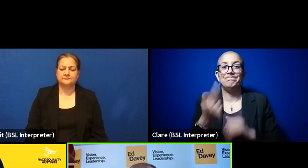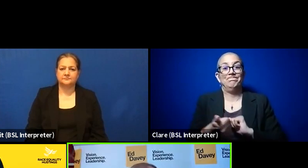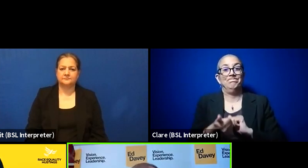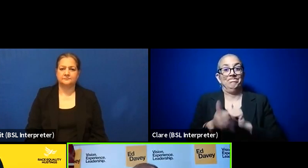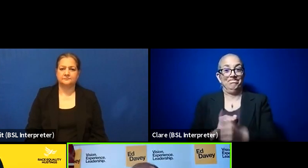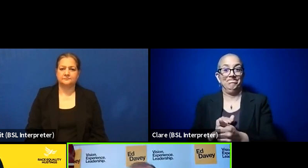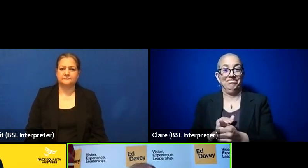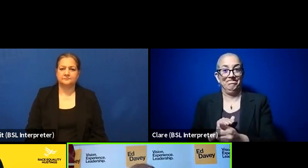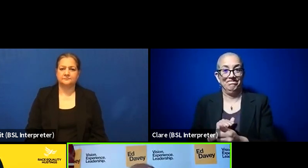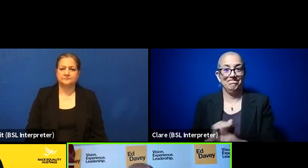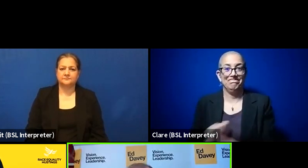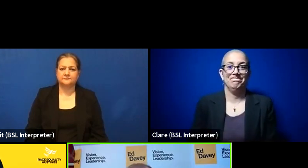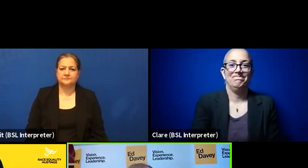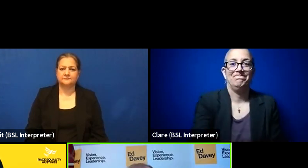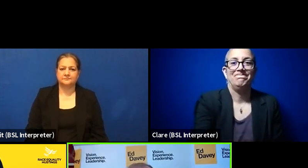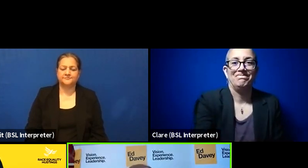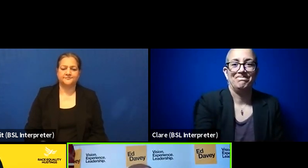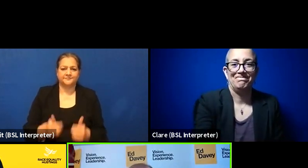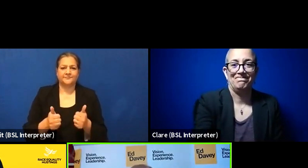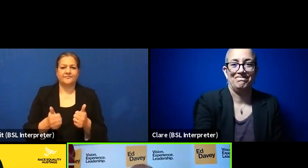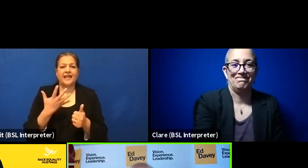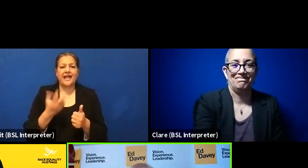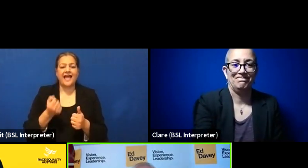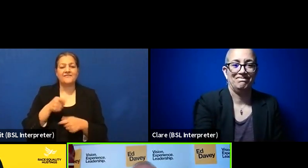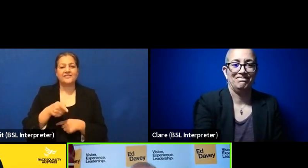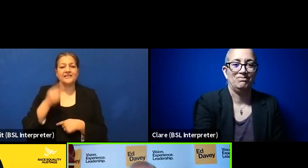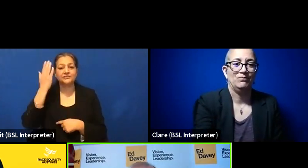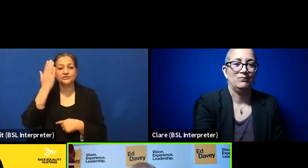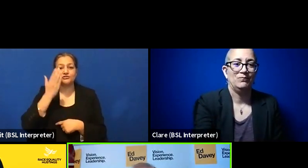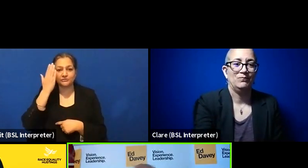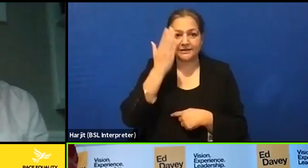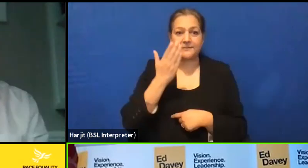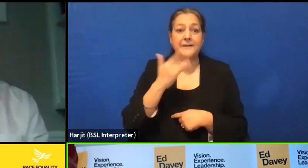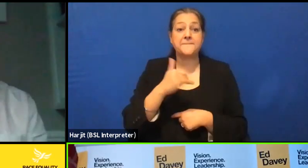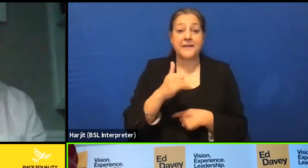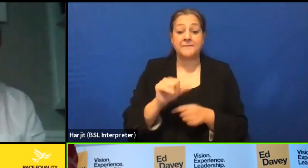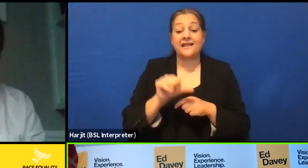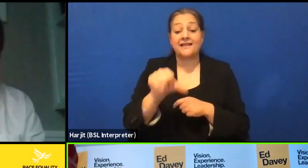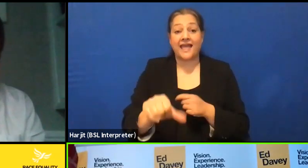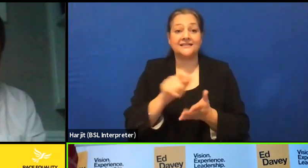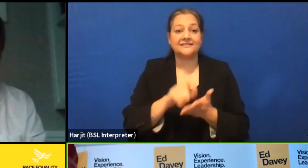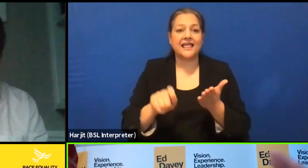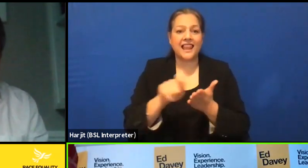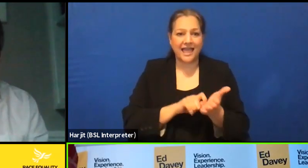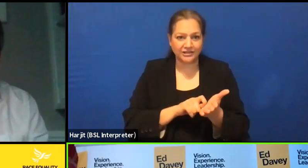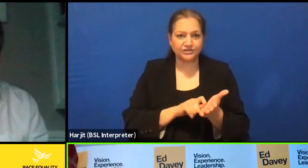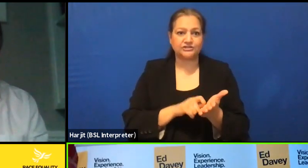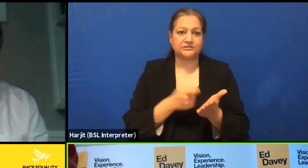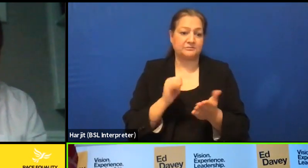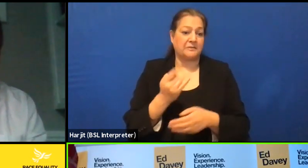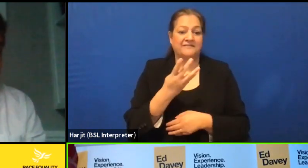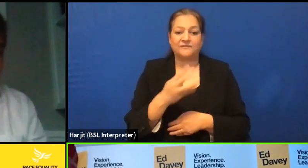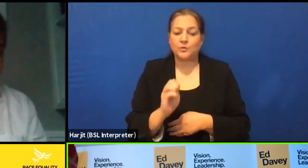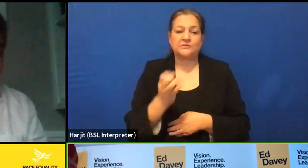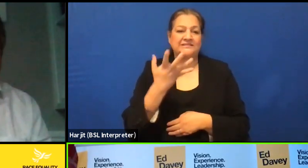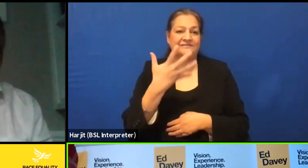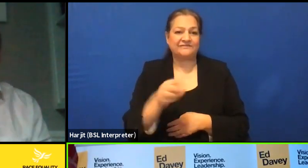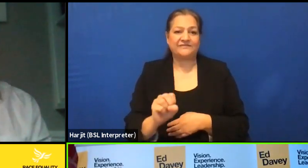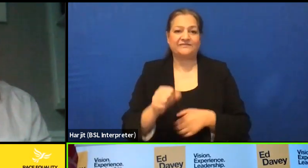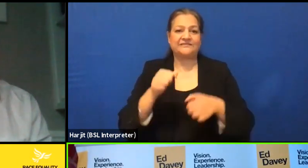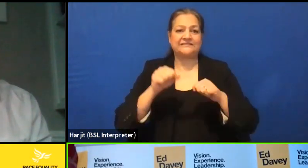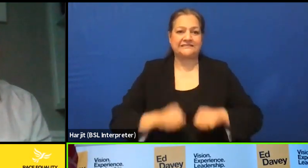have this sort of dream that maybe after the next election, if we've got 40, 50 seats, and the